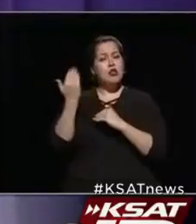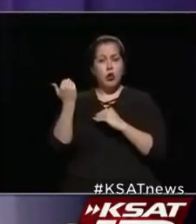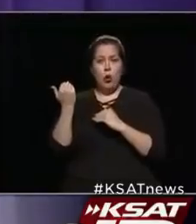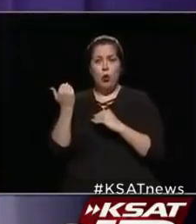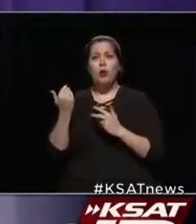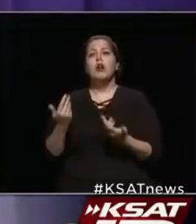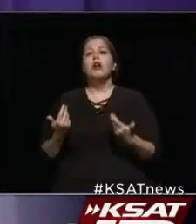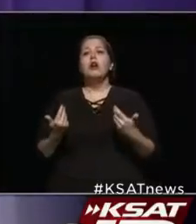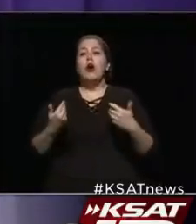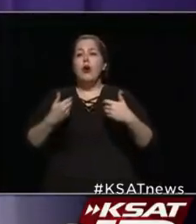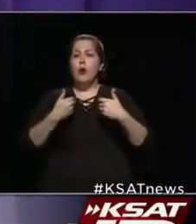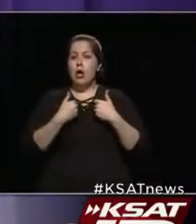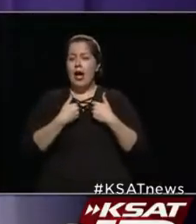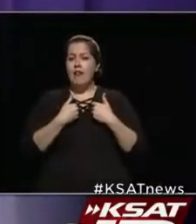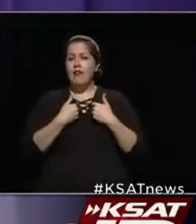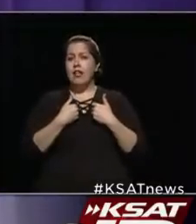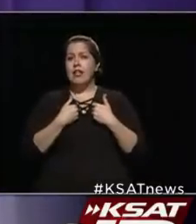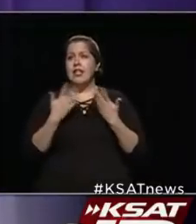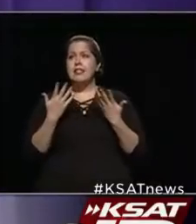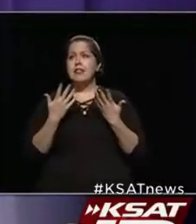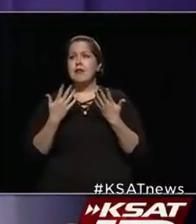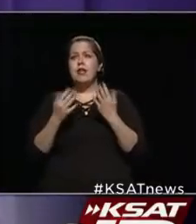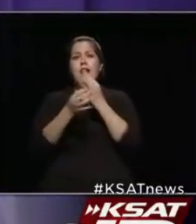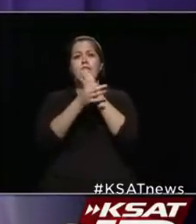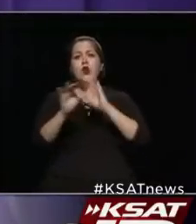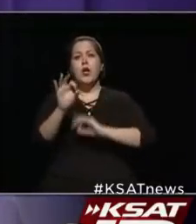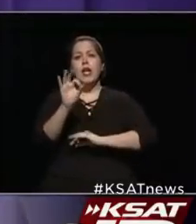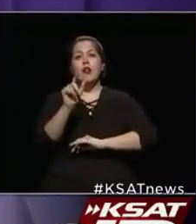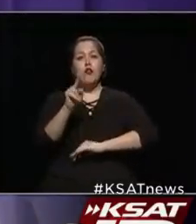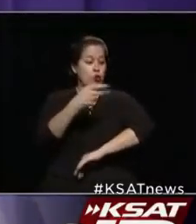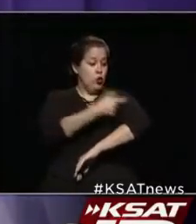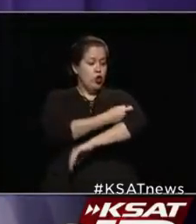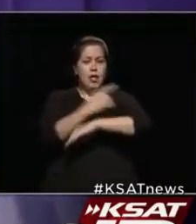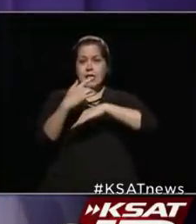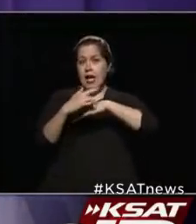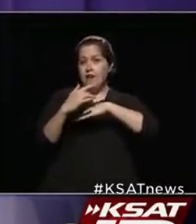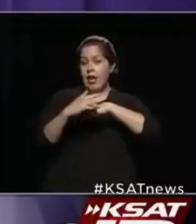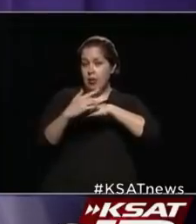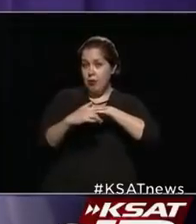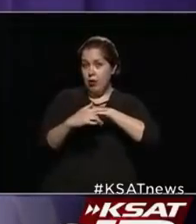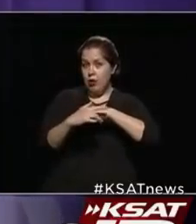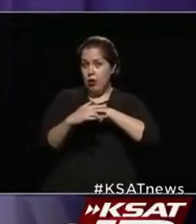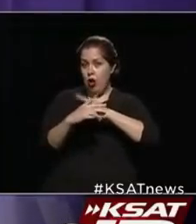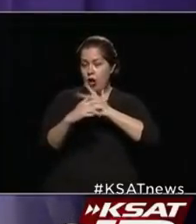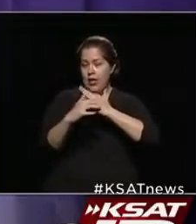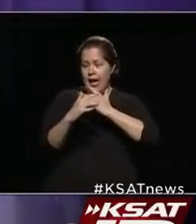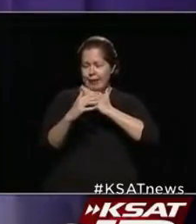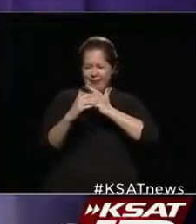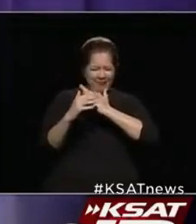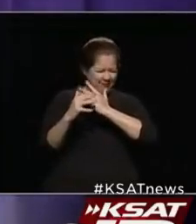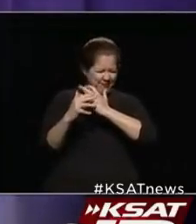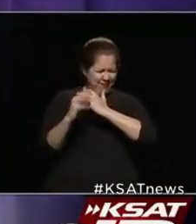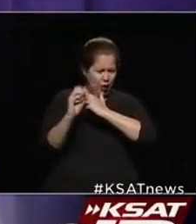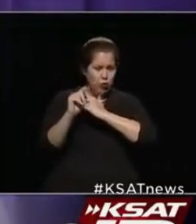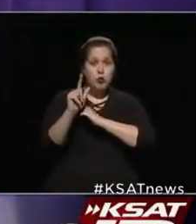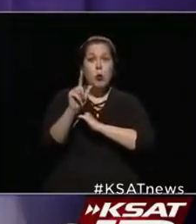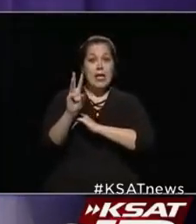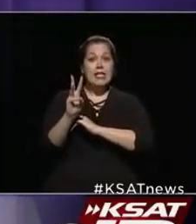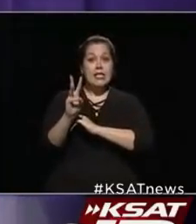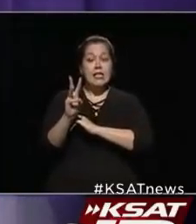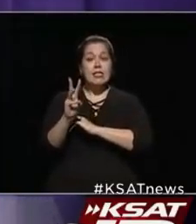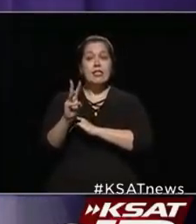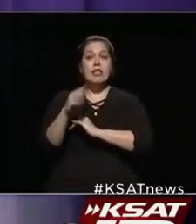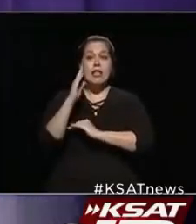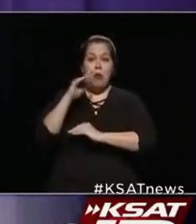having this, giving free flu shots on the 26th of this month, which is this